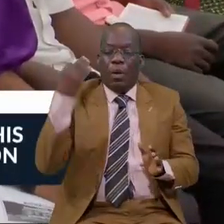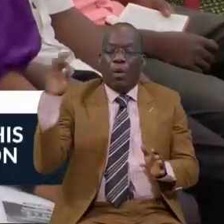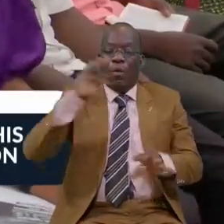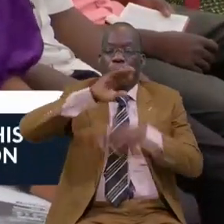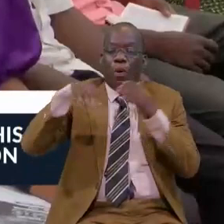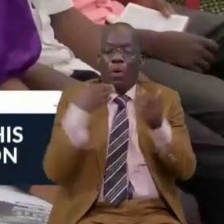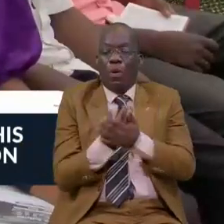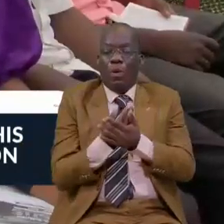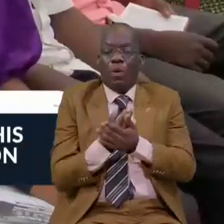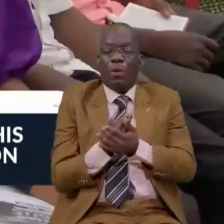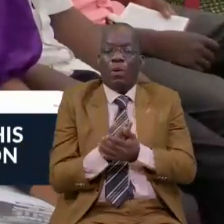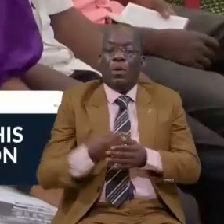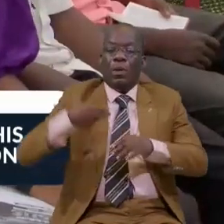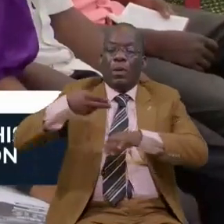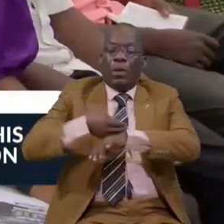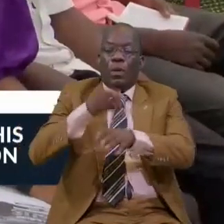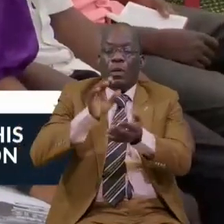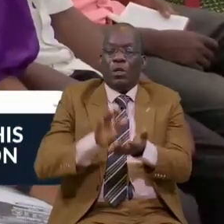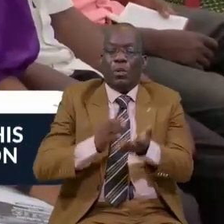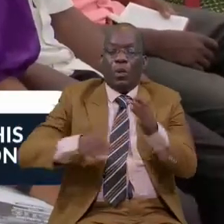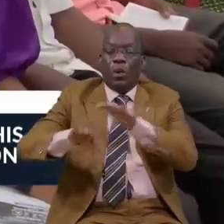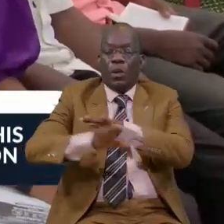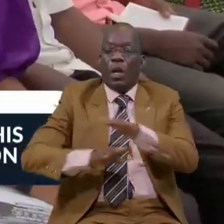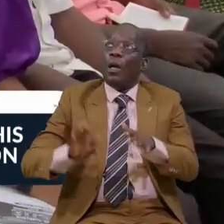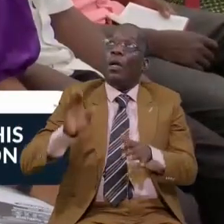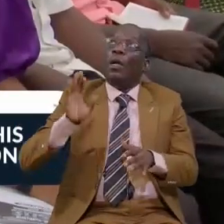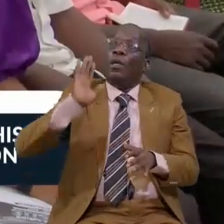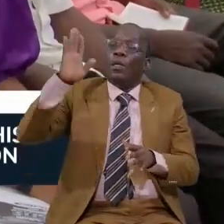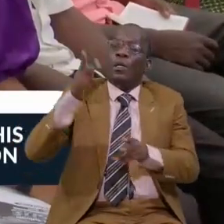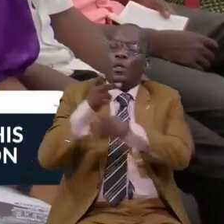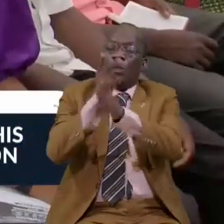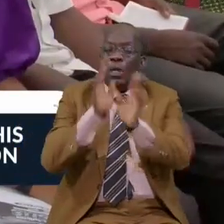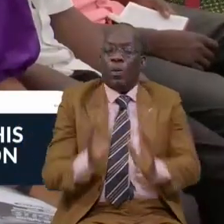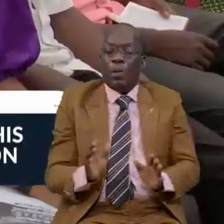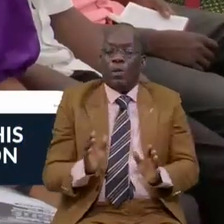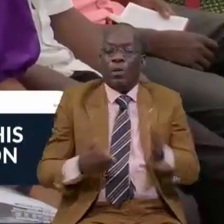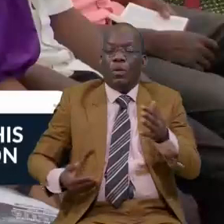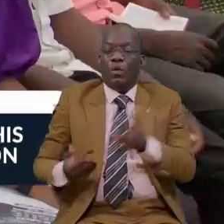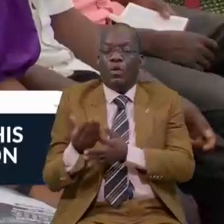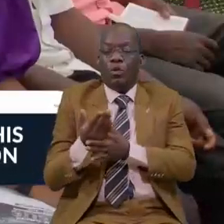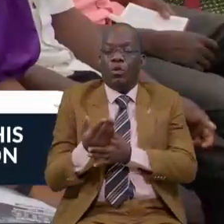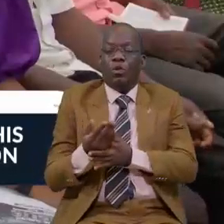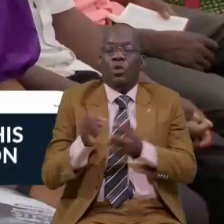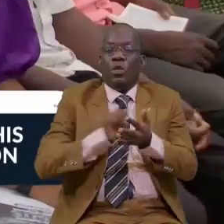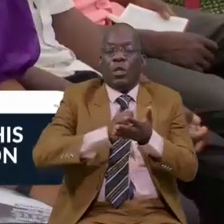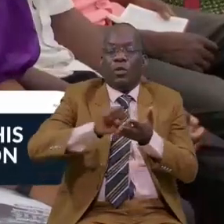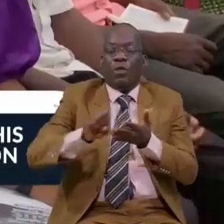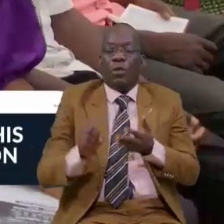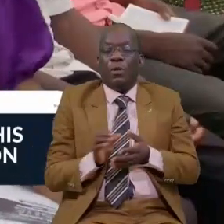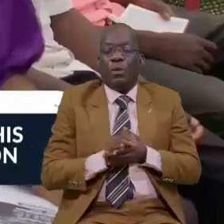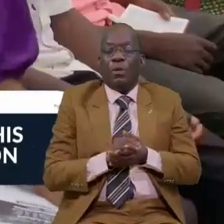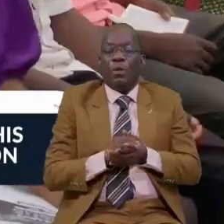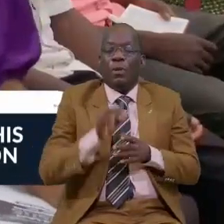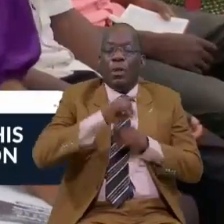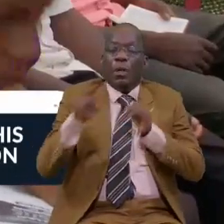sheep under his shepherdship through sanctification. When the Lord